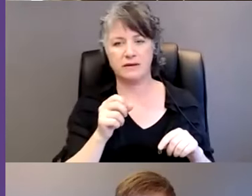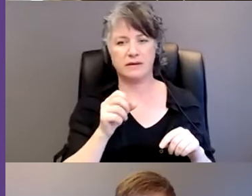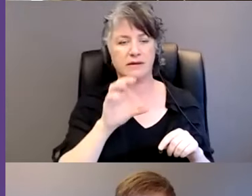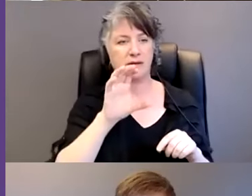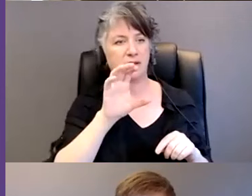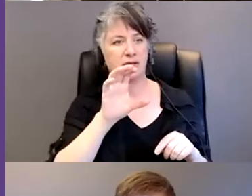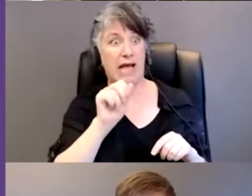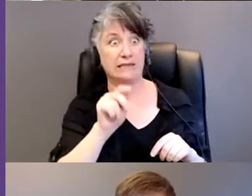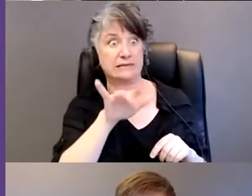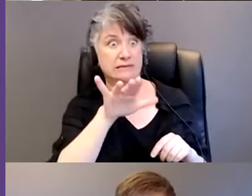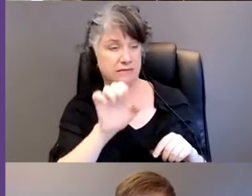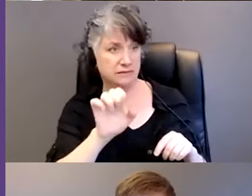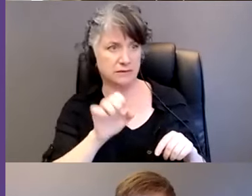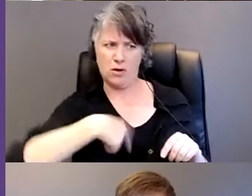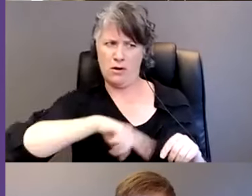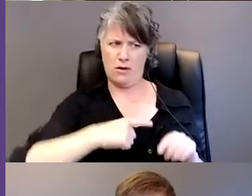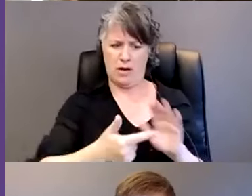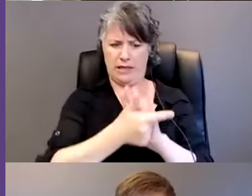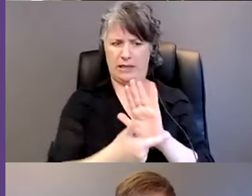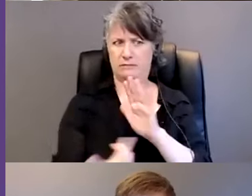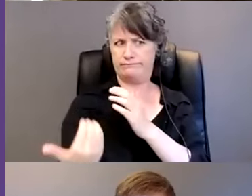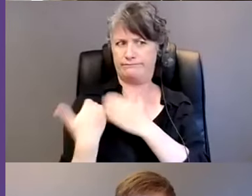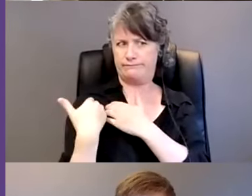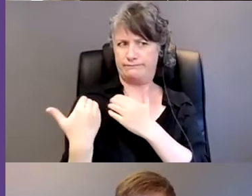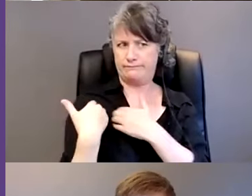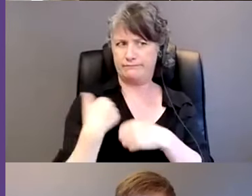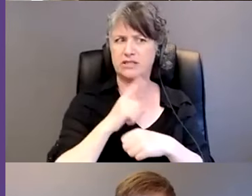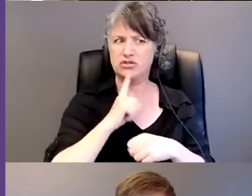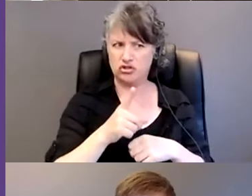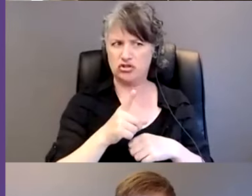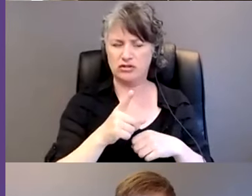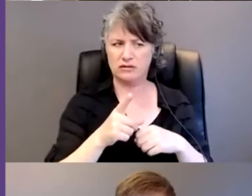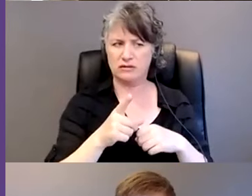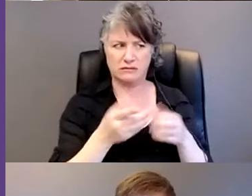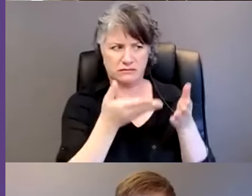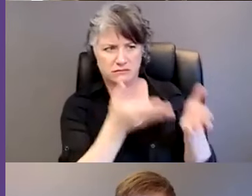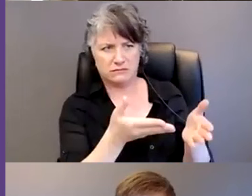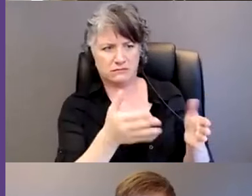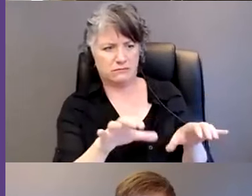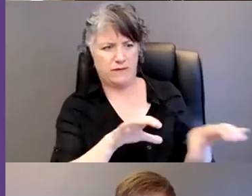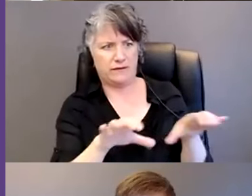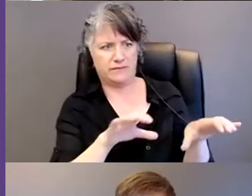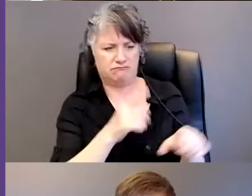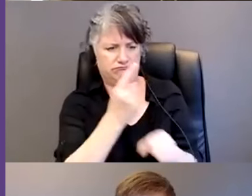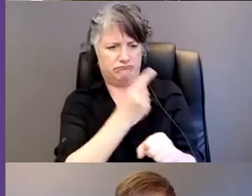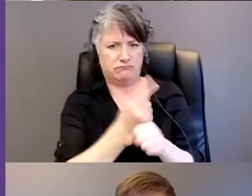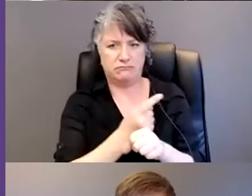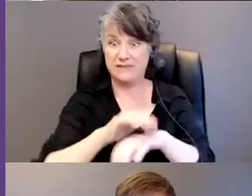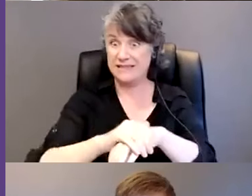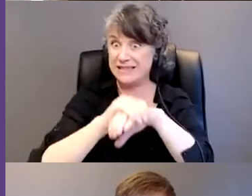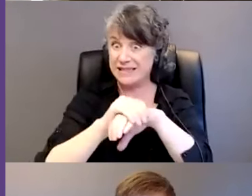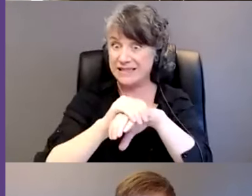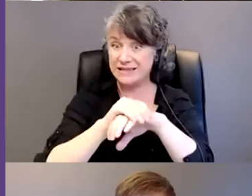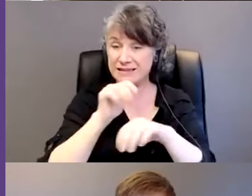we are optimizing that person and their performance. So if they have, English is not their first language,